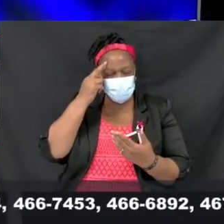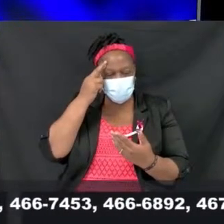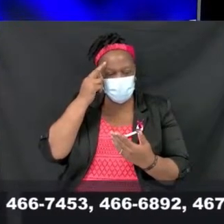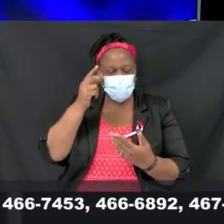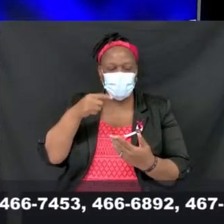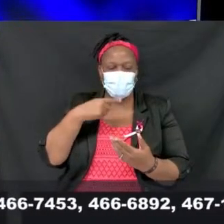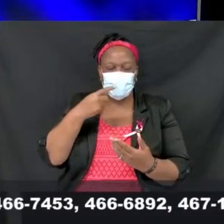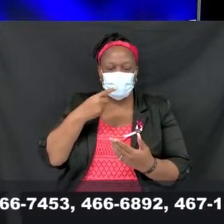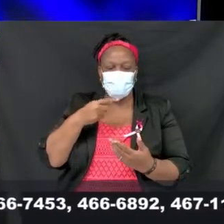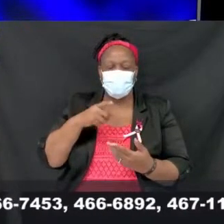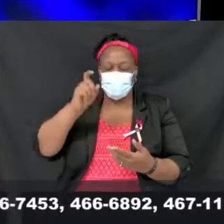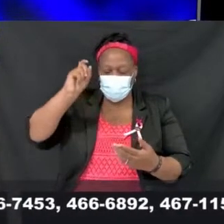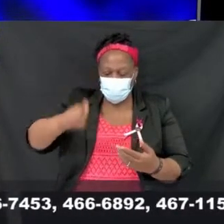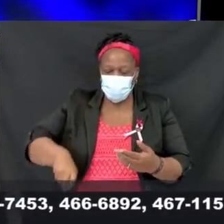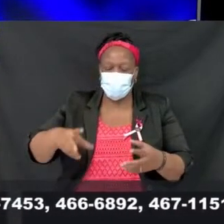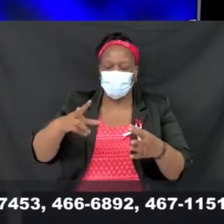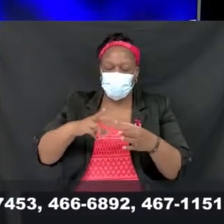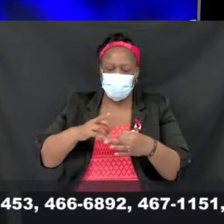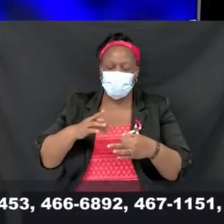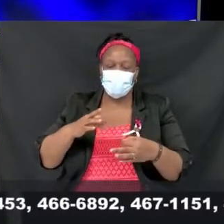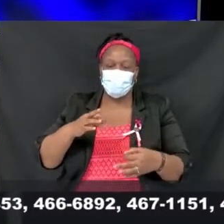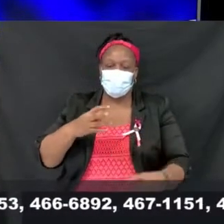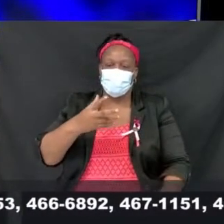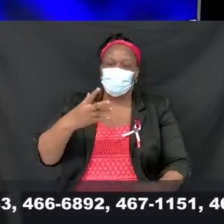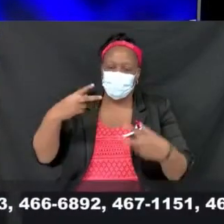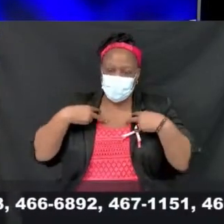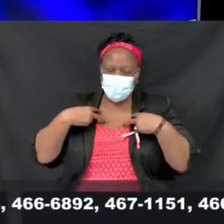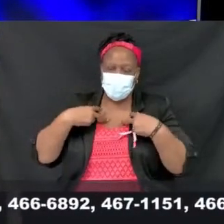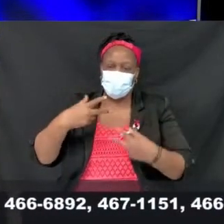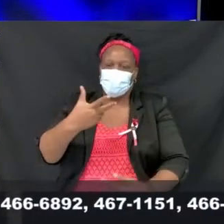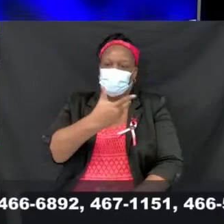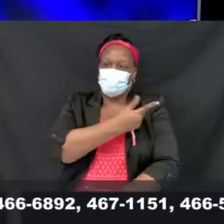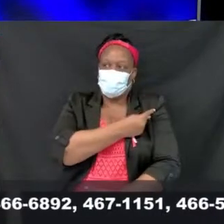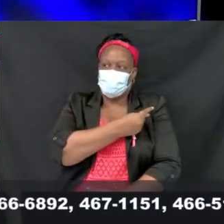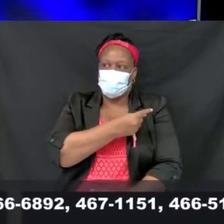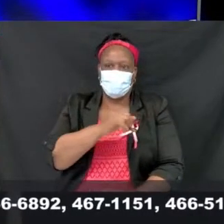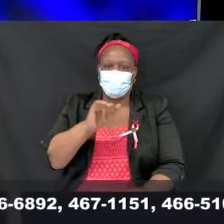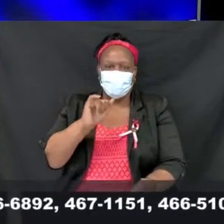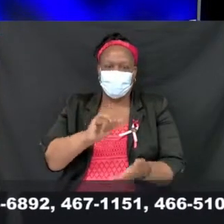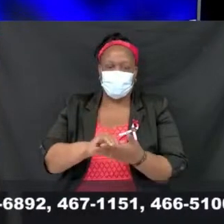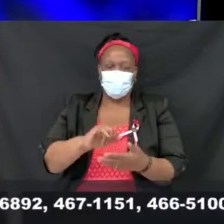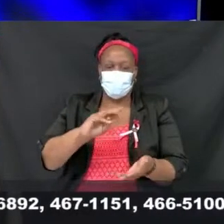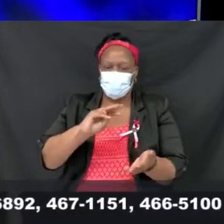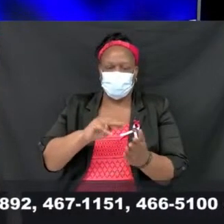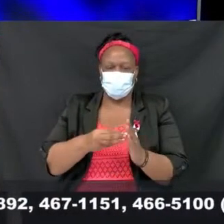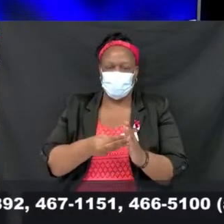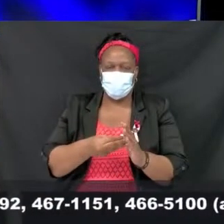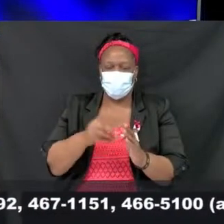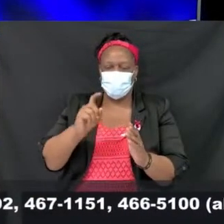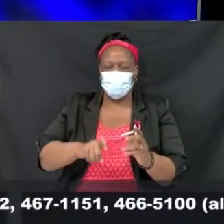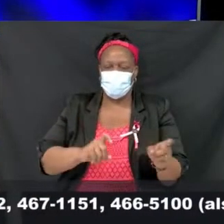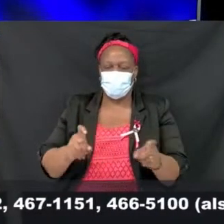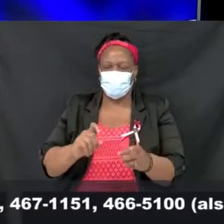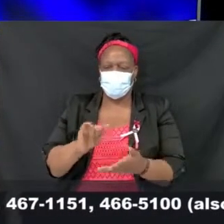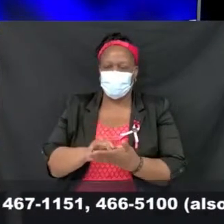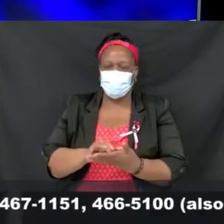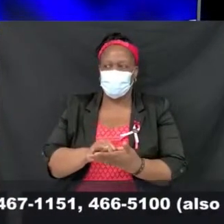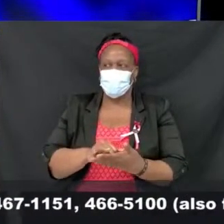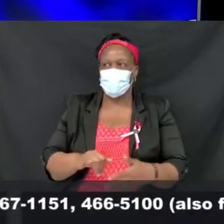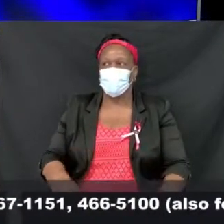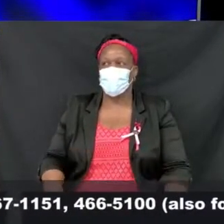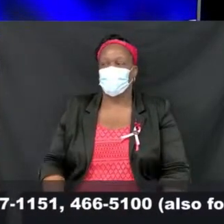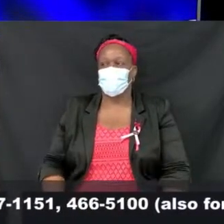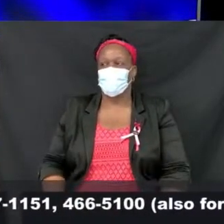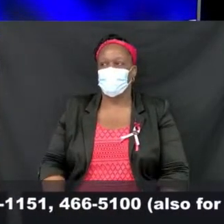a public health perspective. Because there's good reason, it doesn't necessarily mean that we need to move forward with that. Because the reasons why I gave from a